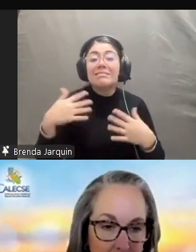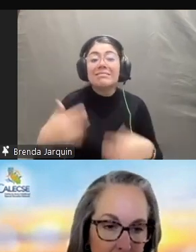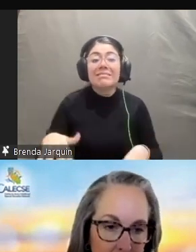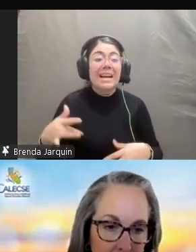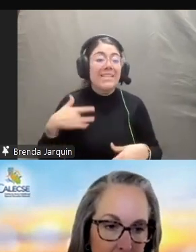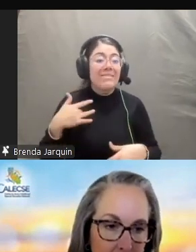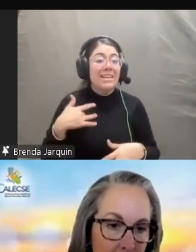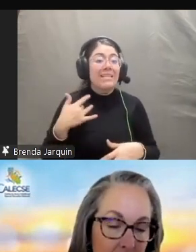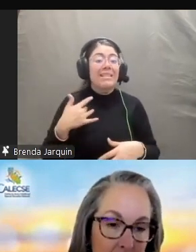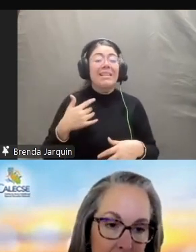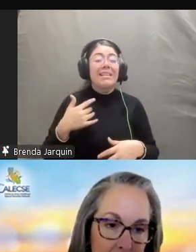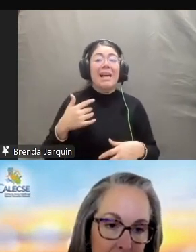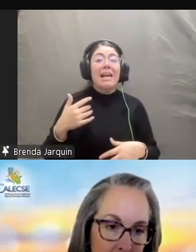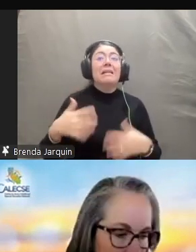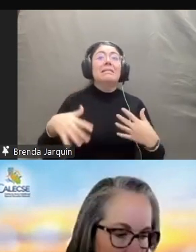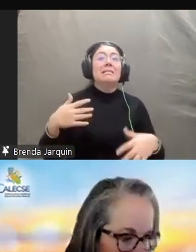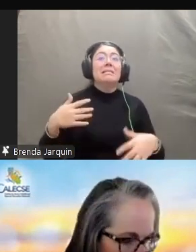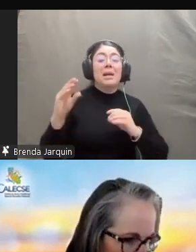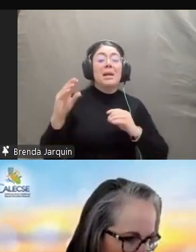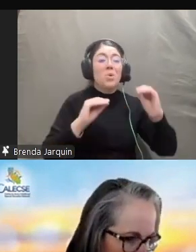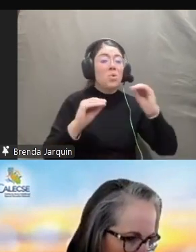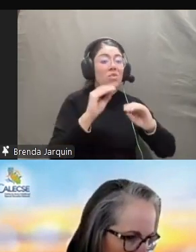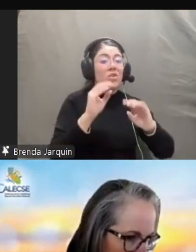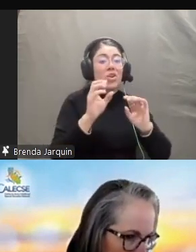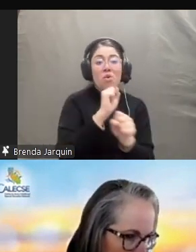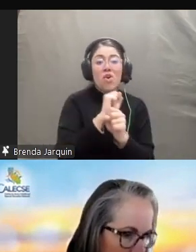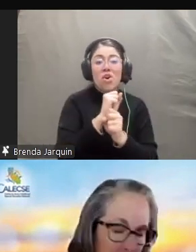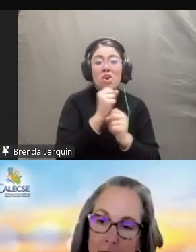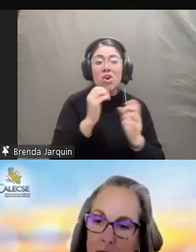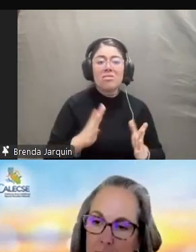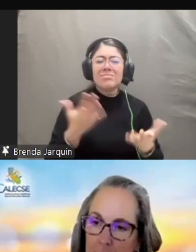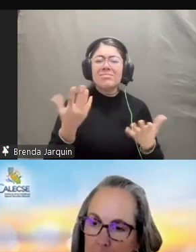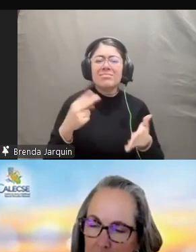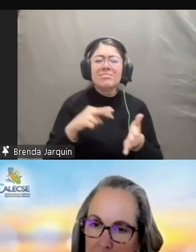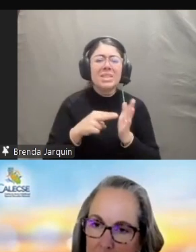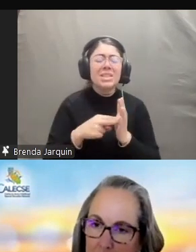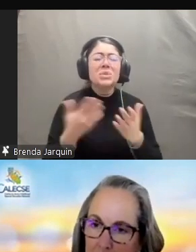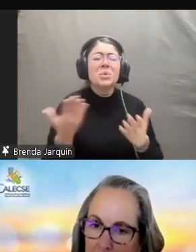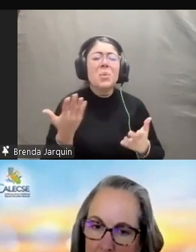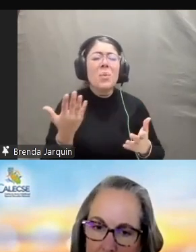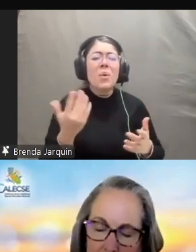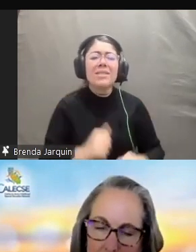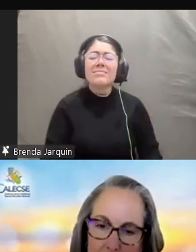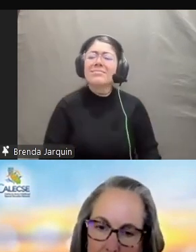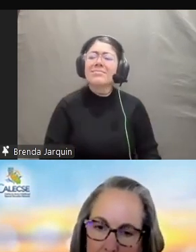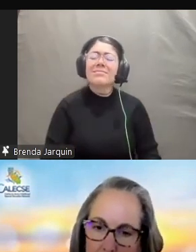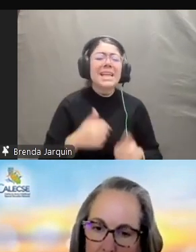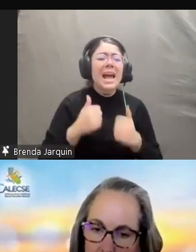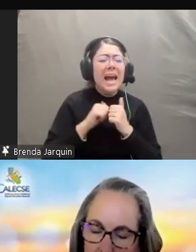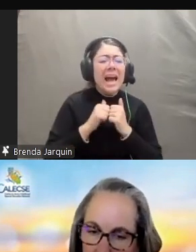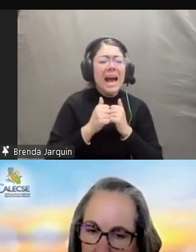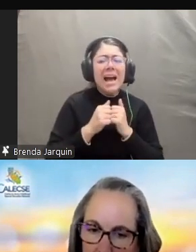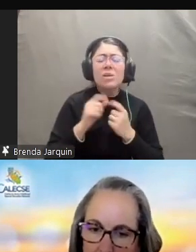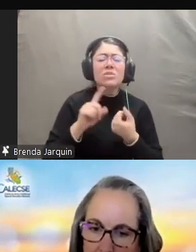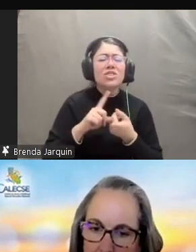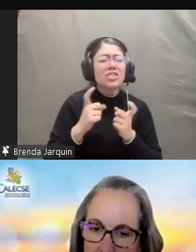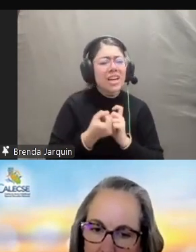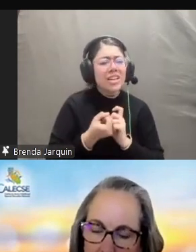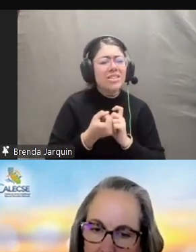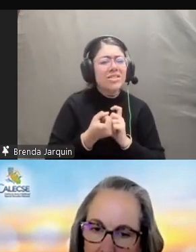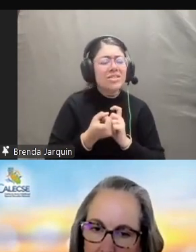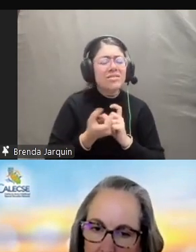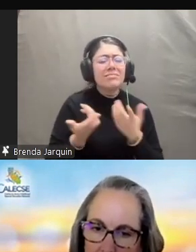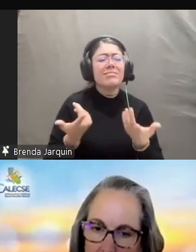turnover. And so really thinking through, like, what does that mean? How, despite this, how can we make sure our interagency agreement is